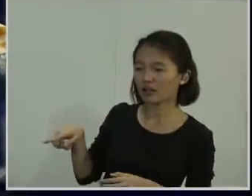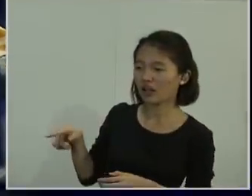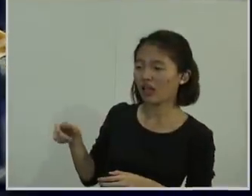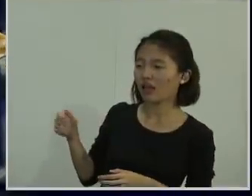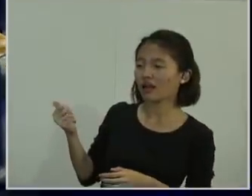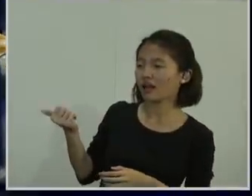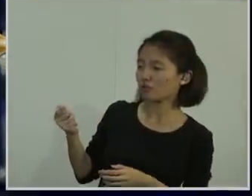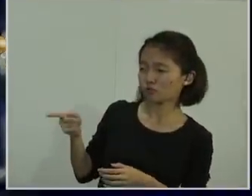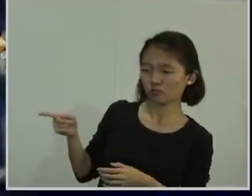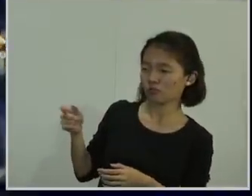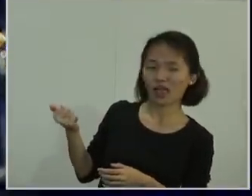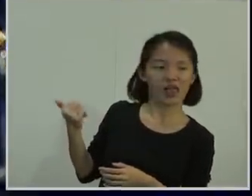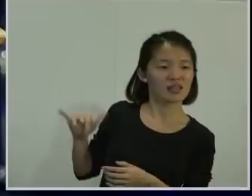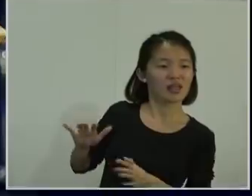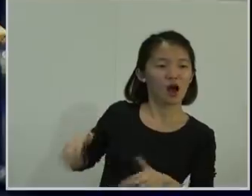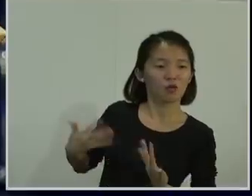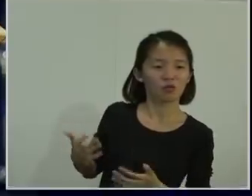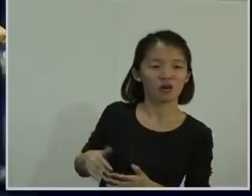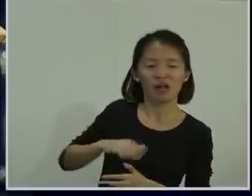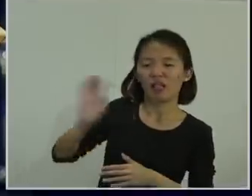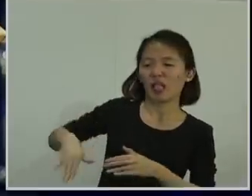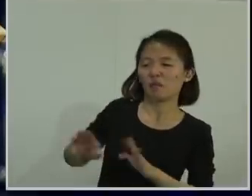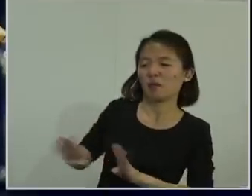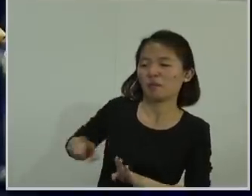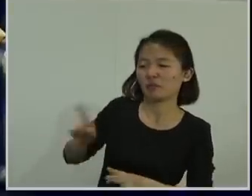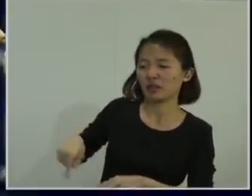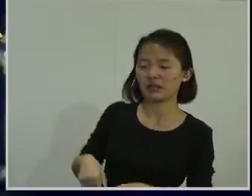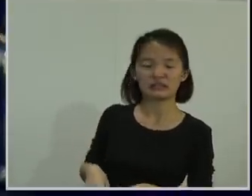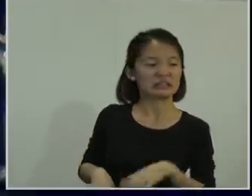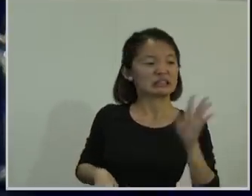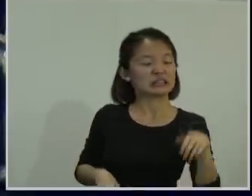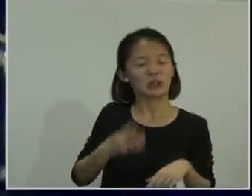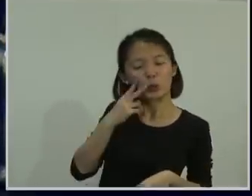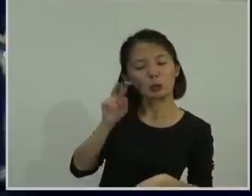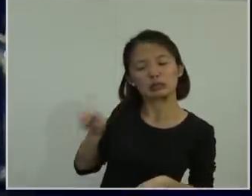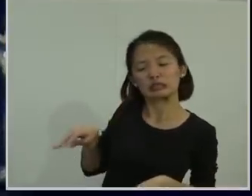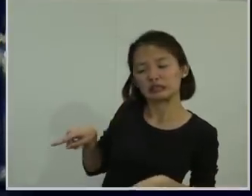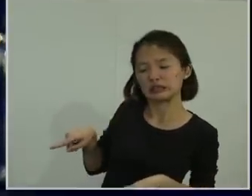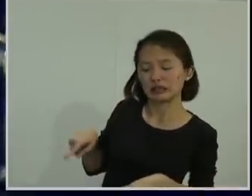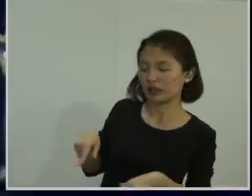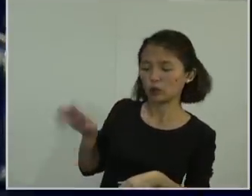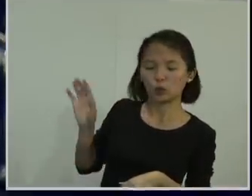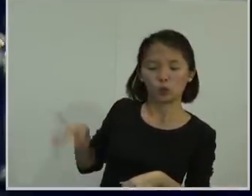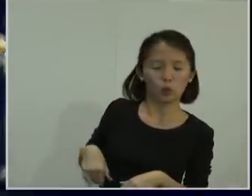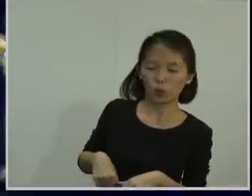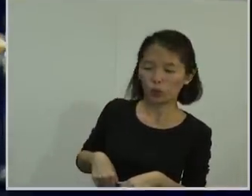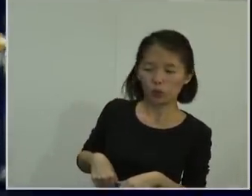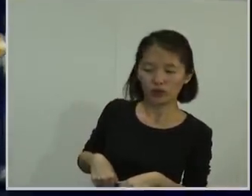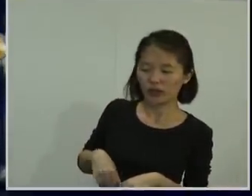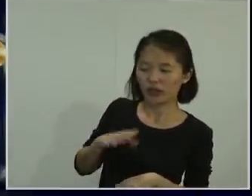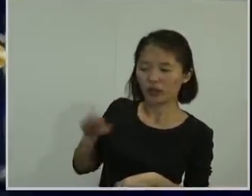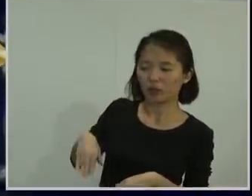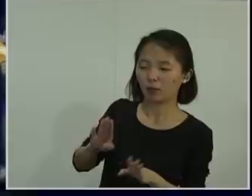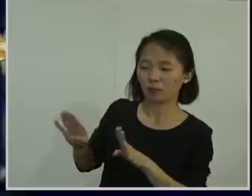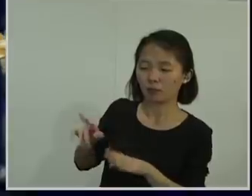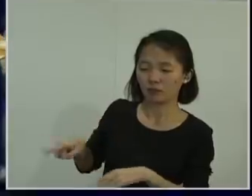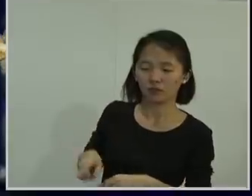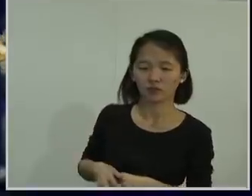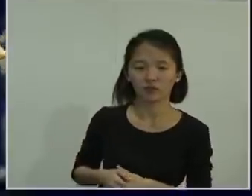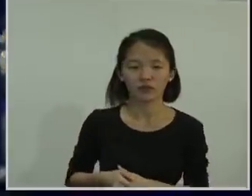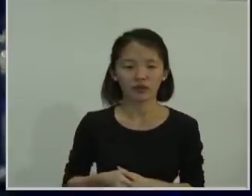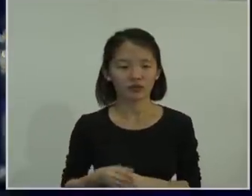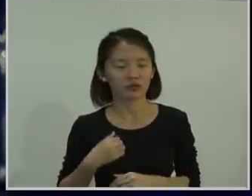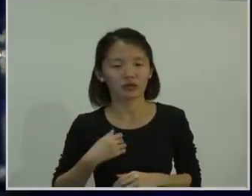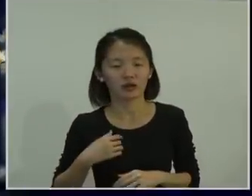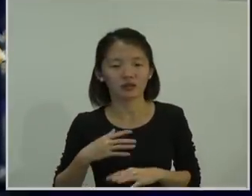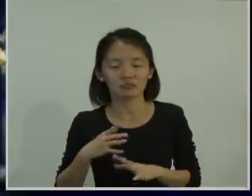They're like, wow, wow, wow, look, look, chin something. Now, I couldn't tell if they were impressed. But the